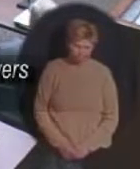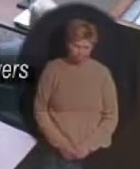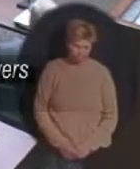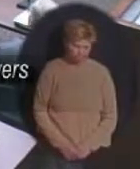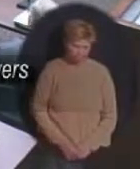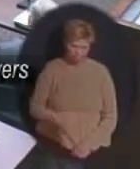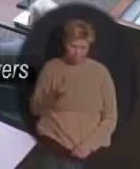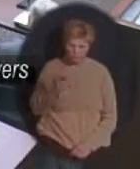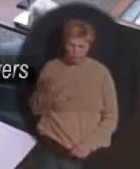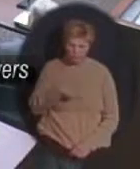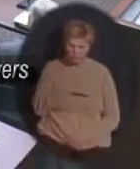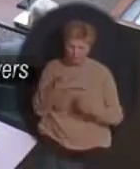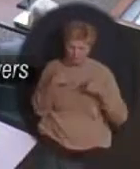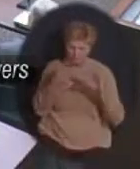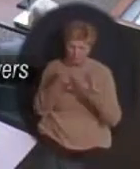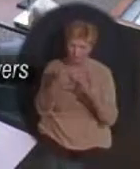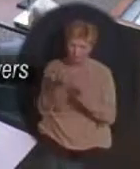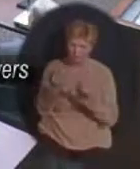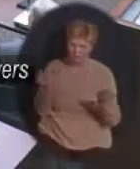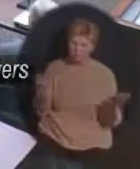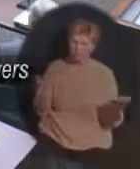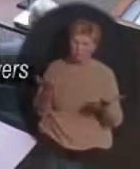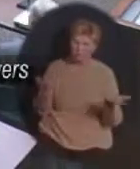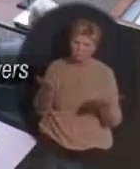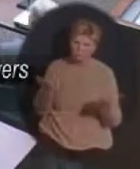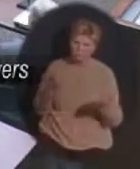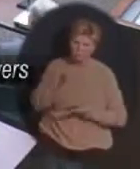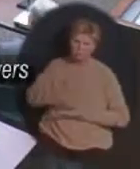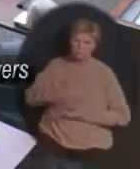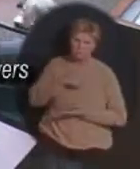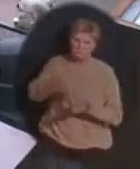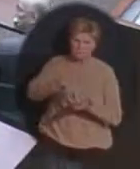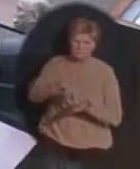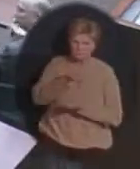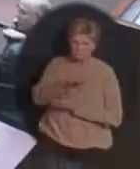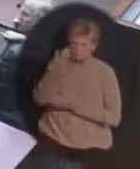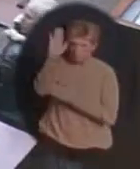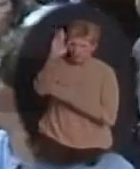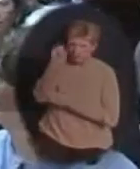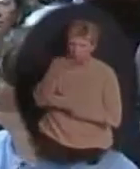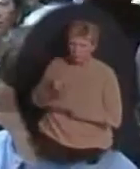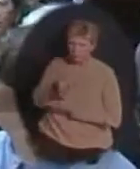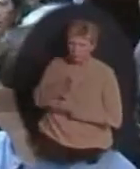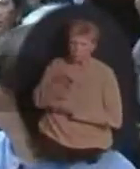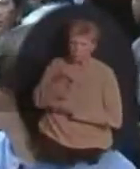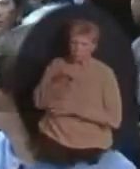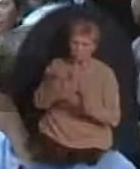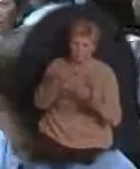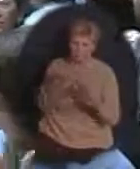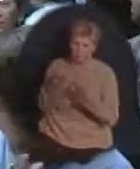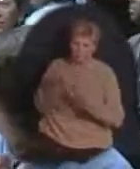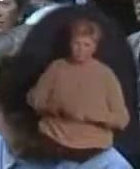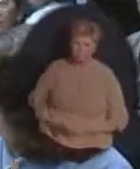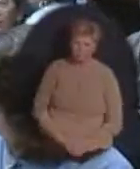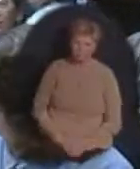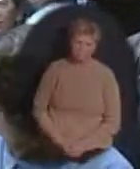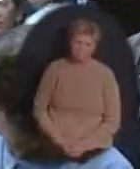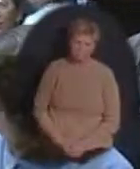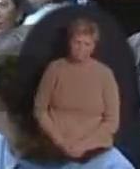And do we have any family members here? Please stand or raise your hand. Congratulations.